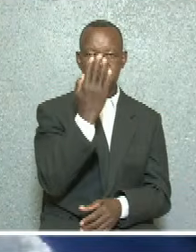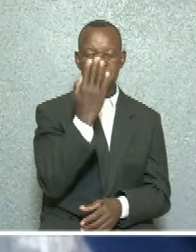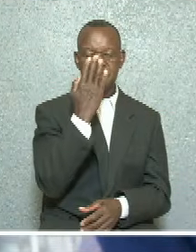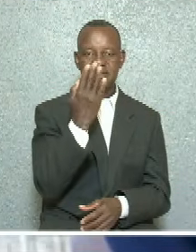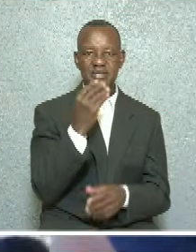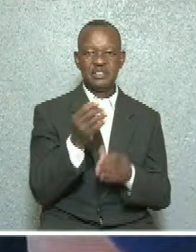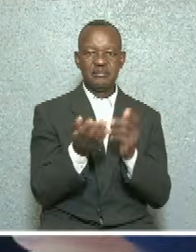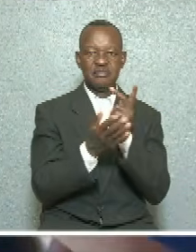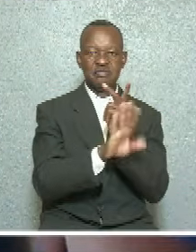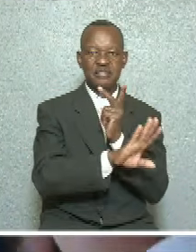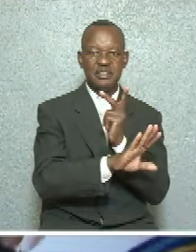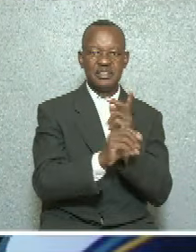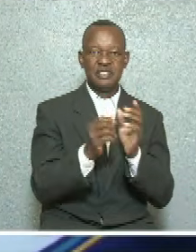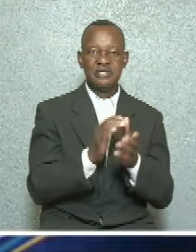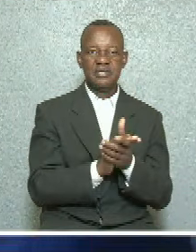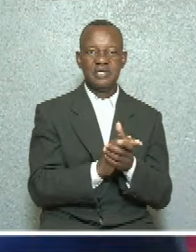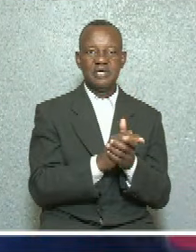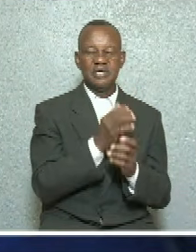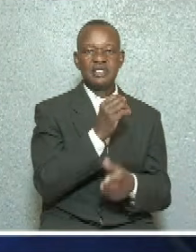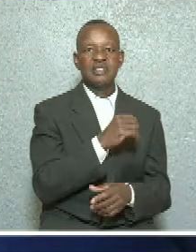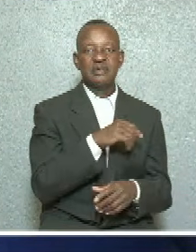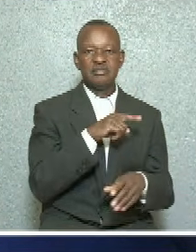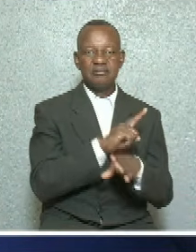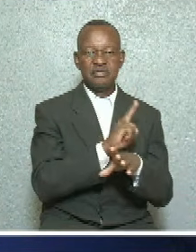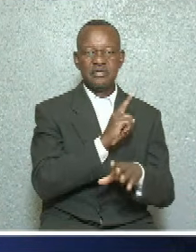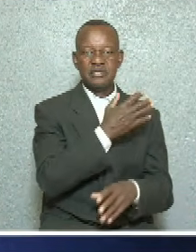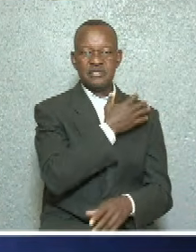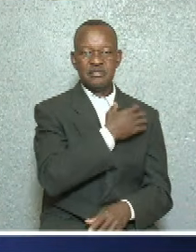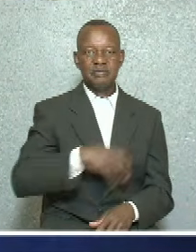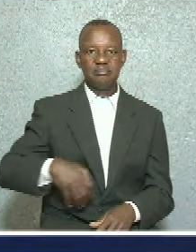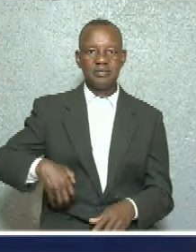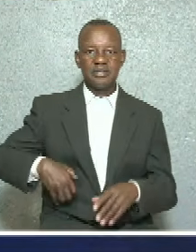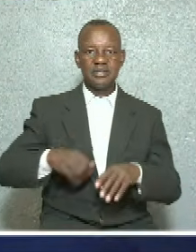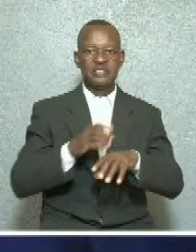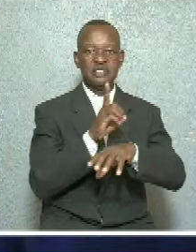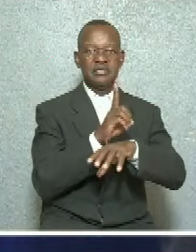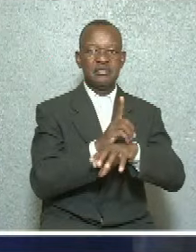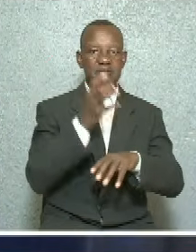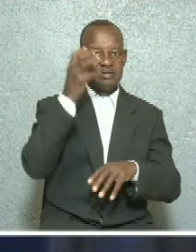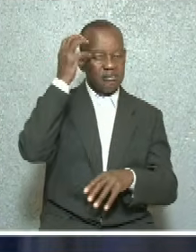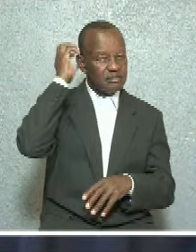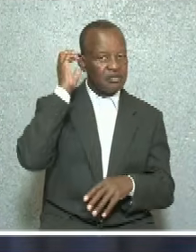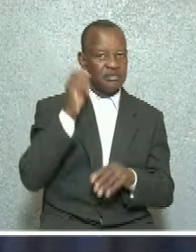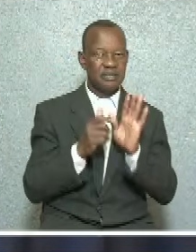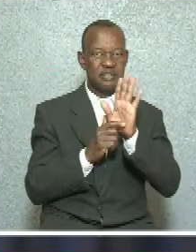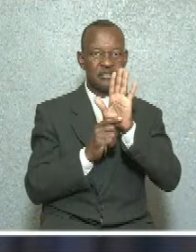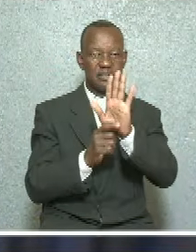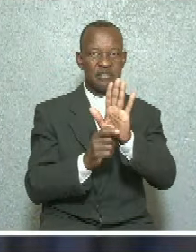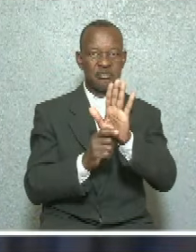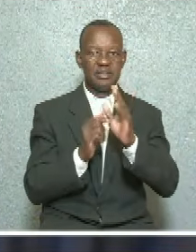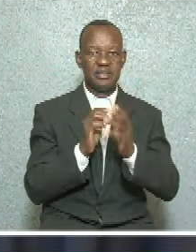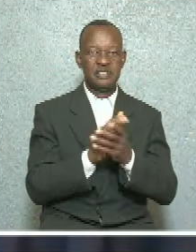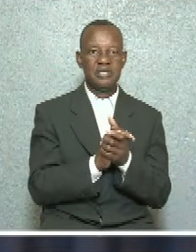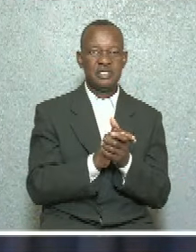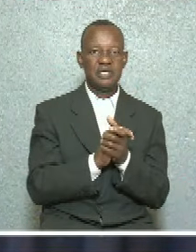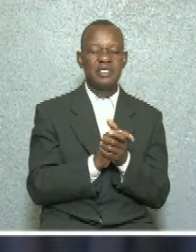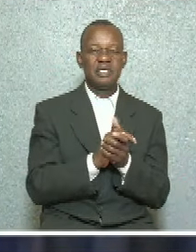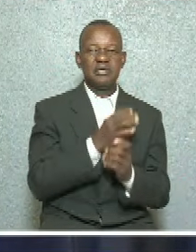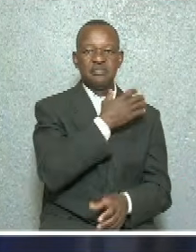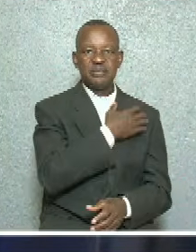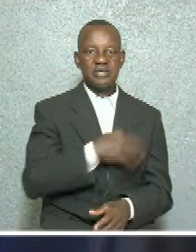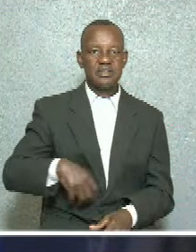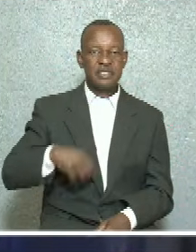Nujoma. And what I would say is that he was a hardworking man. He fought for our country,